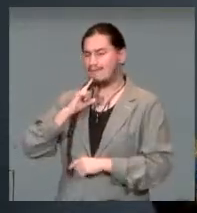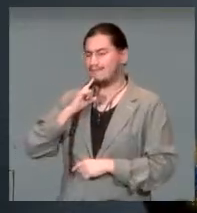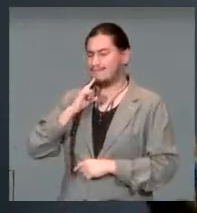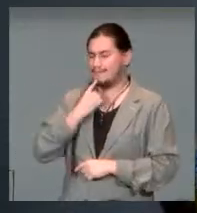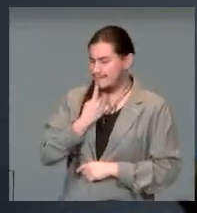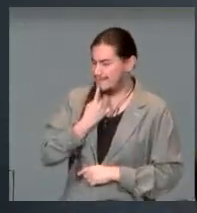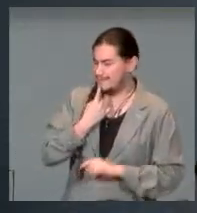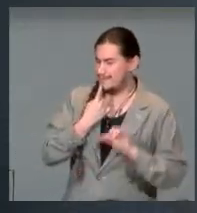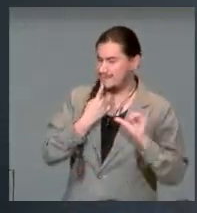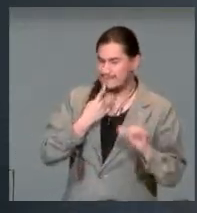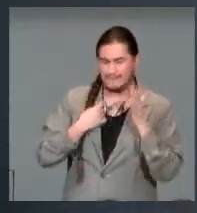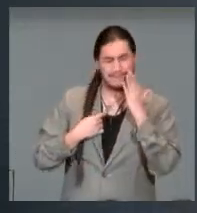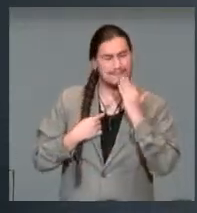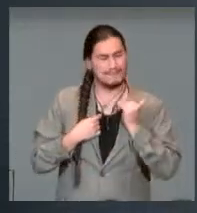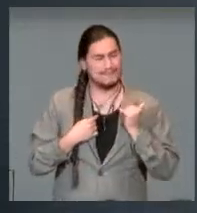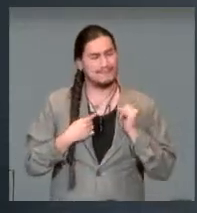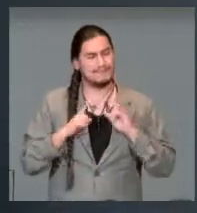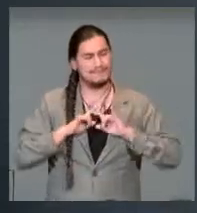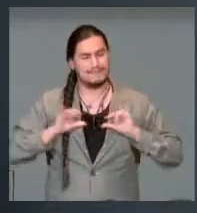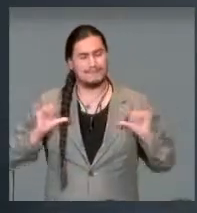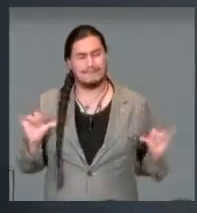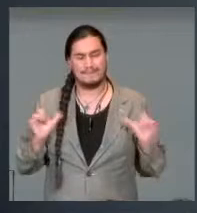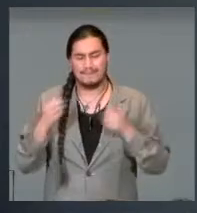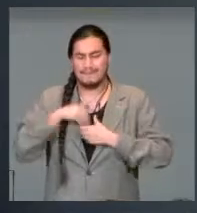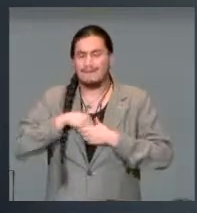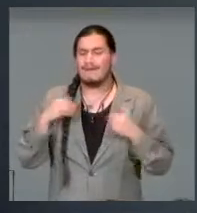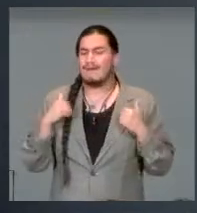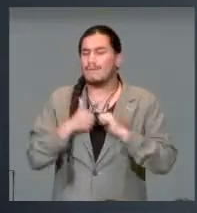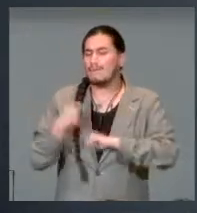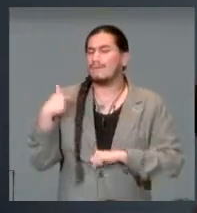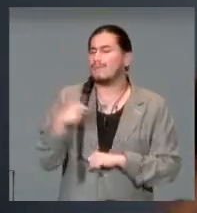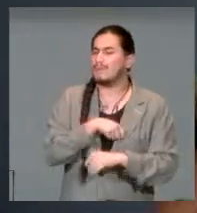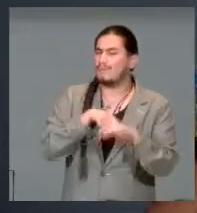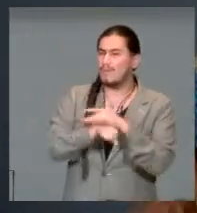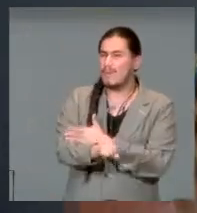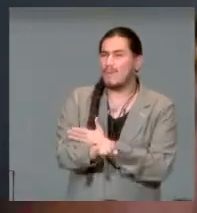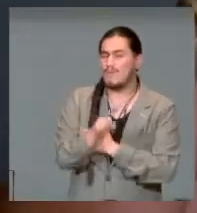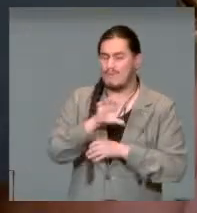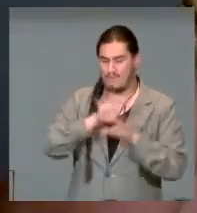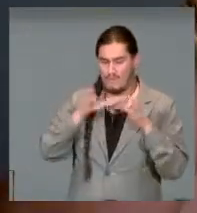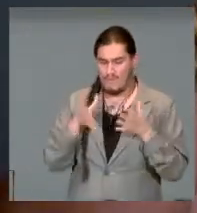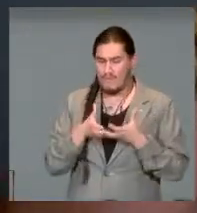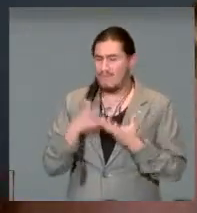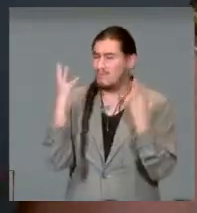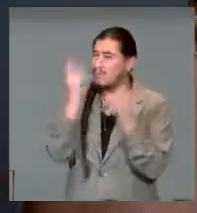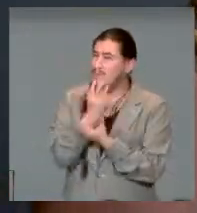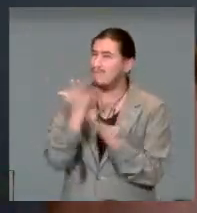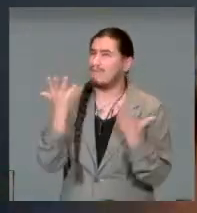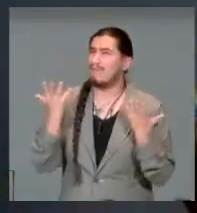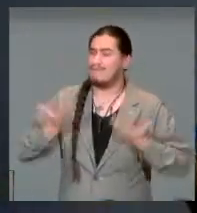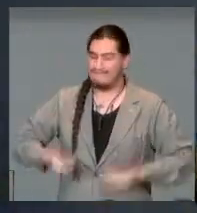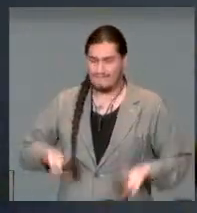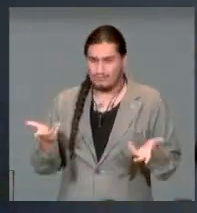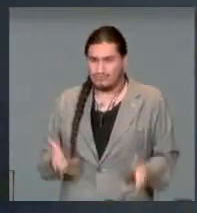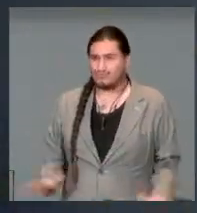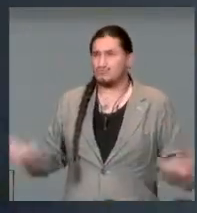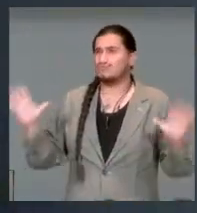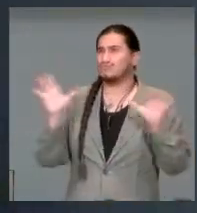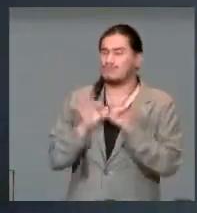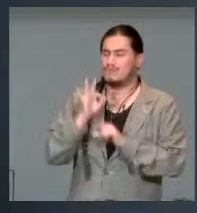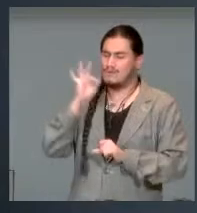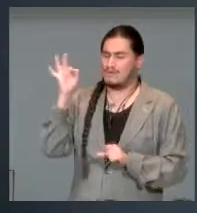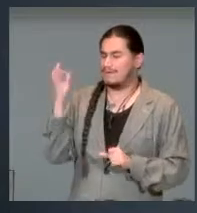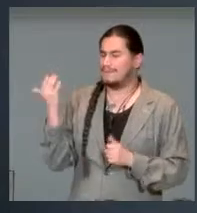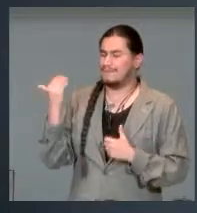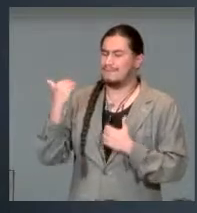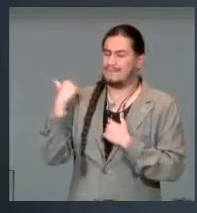that sweet. How we are born whole and beautiful and haunted, but